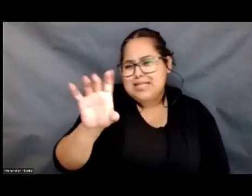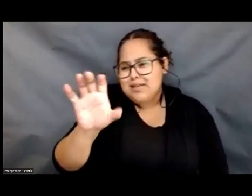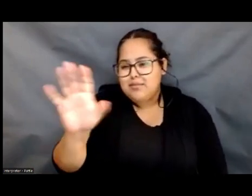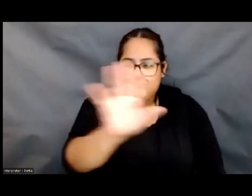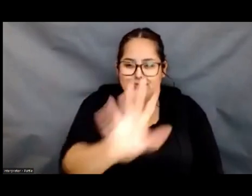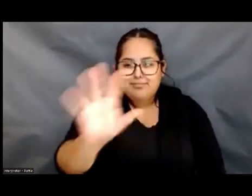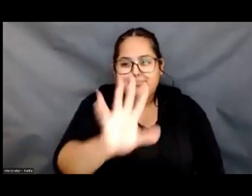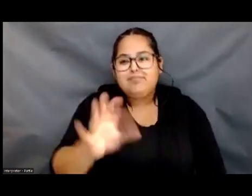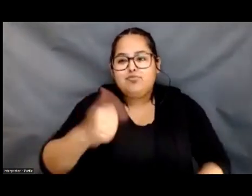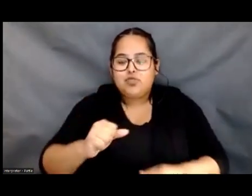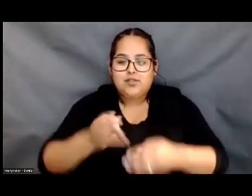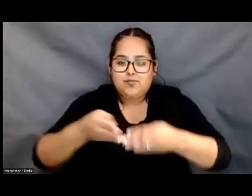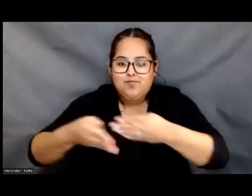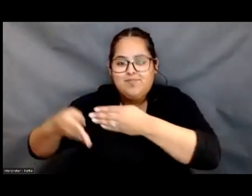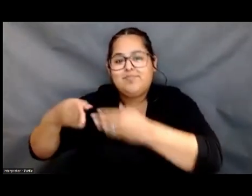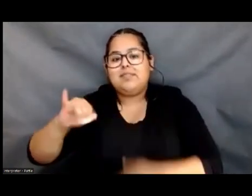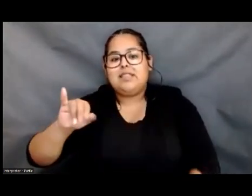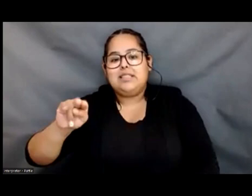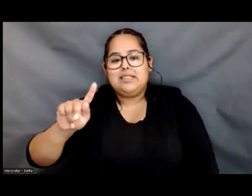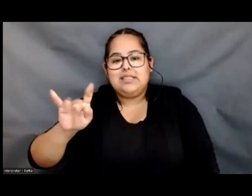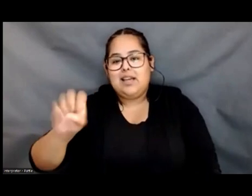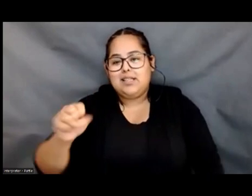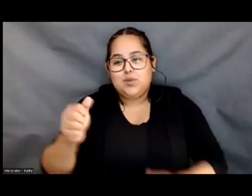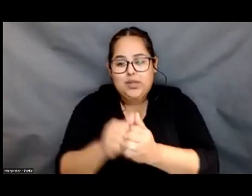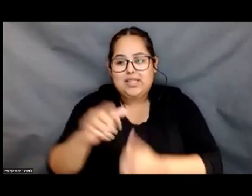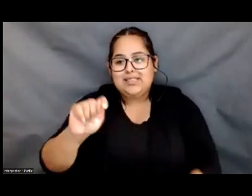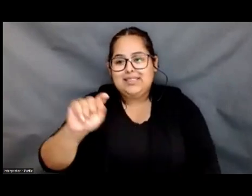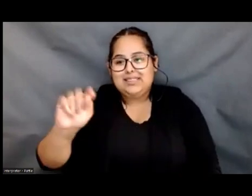able to do those intakes with those TTC students.